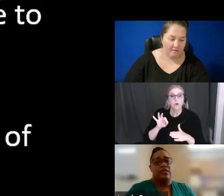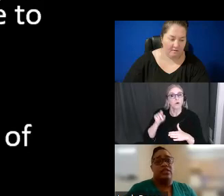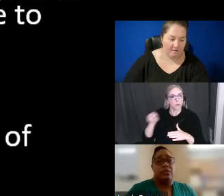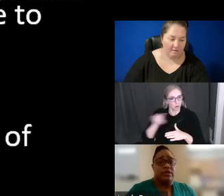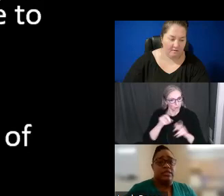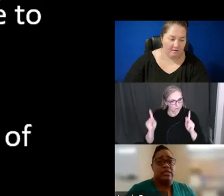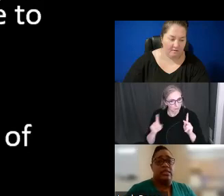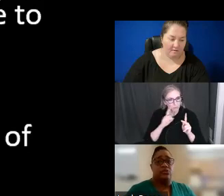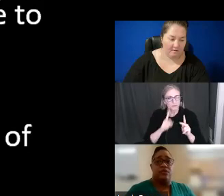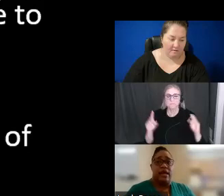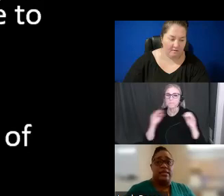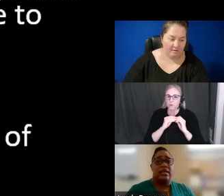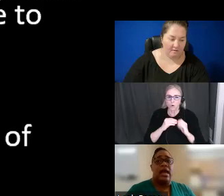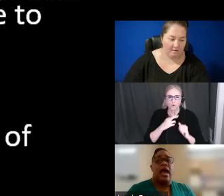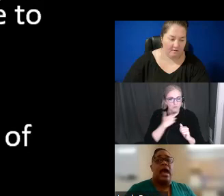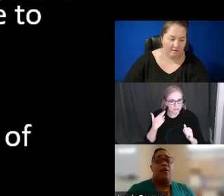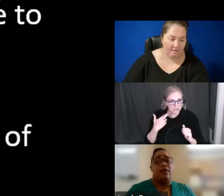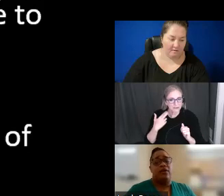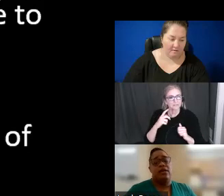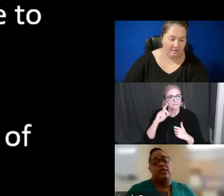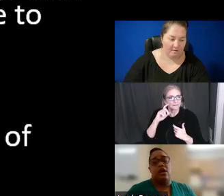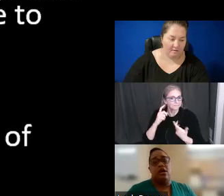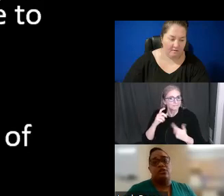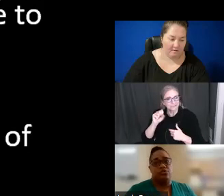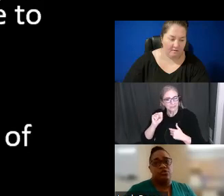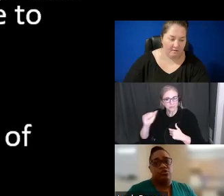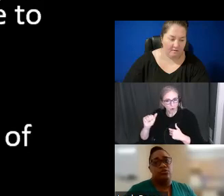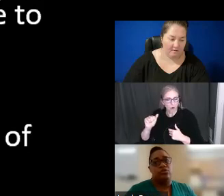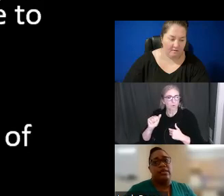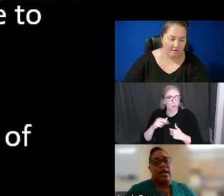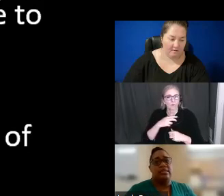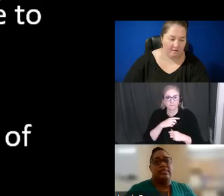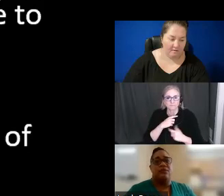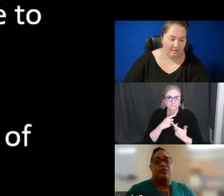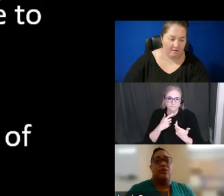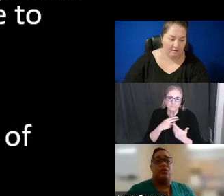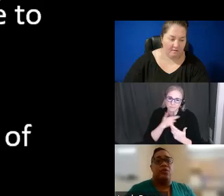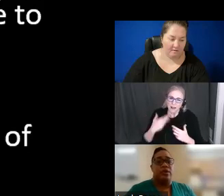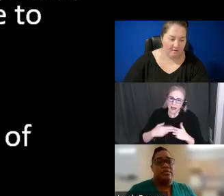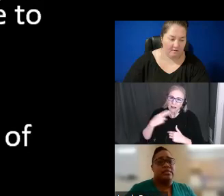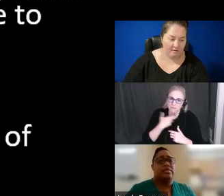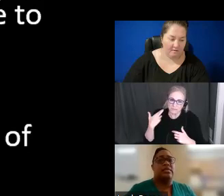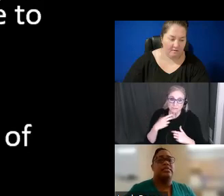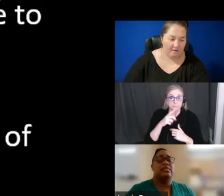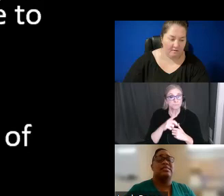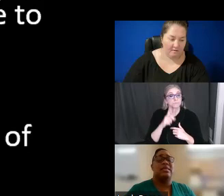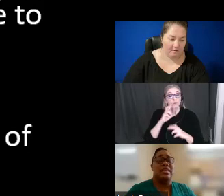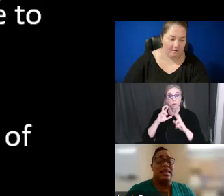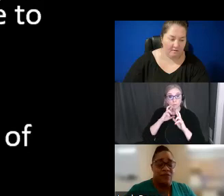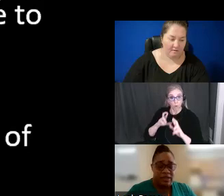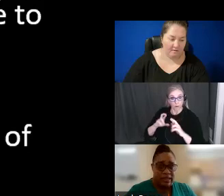higher risk of experiencing sexual violence. However, it is also crucial to acknowledge that the reporting